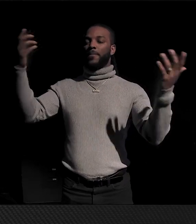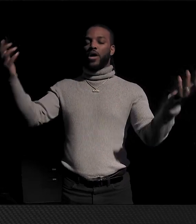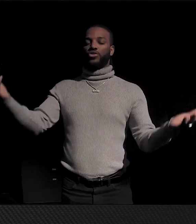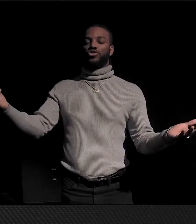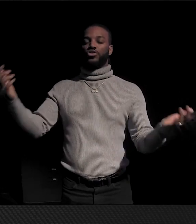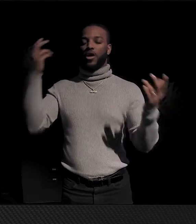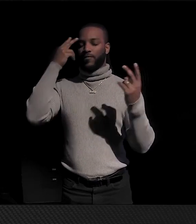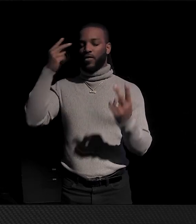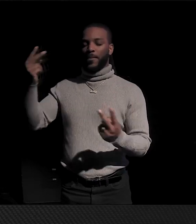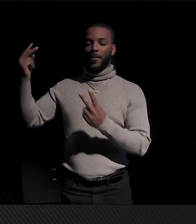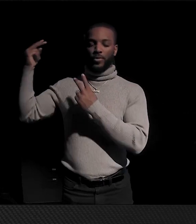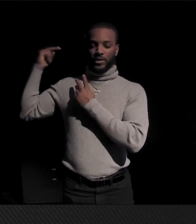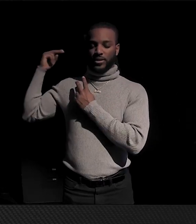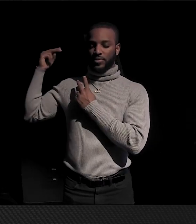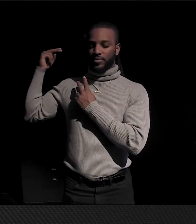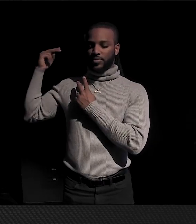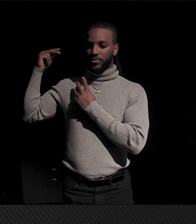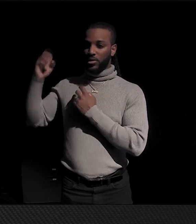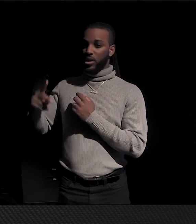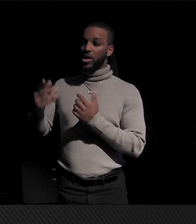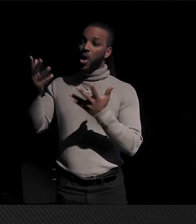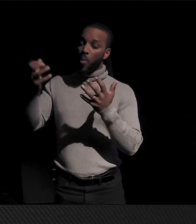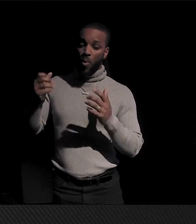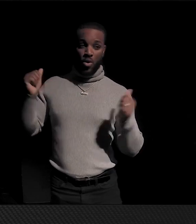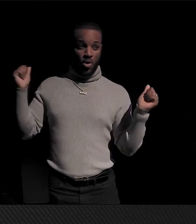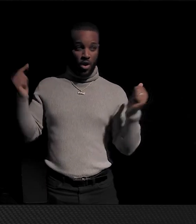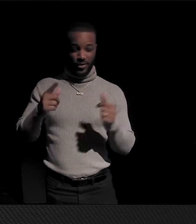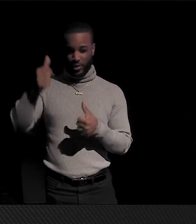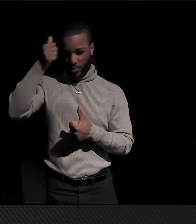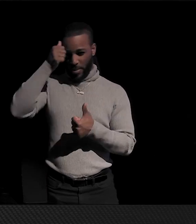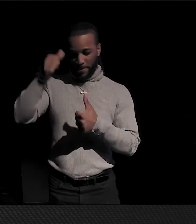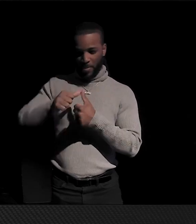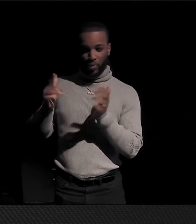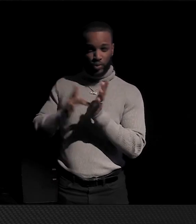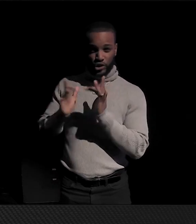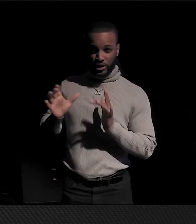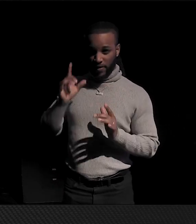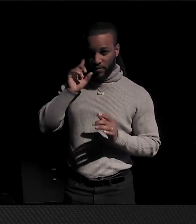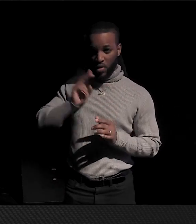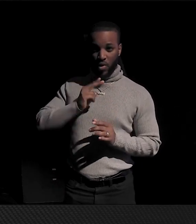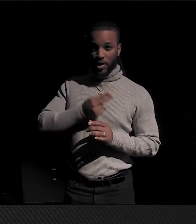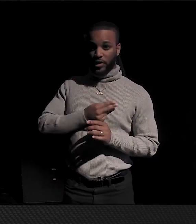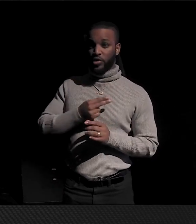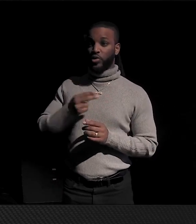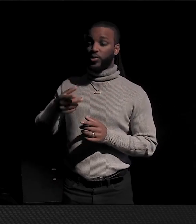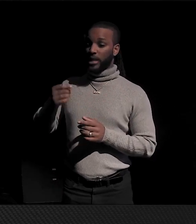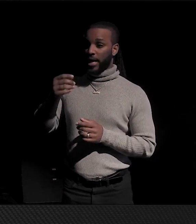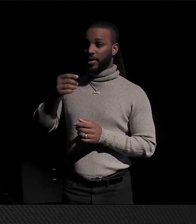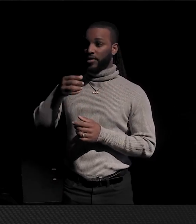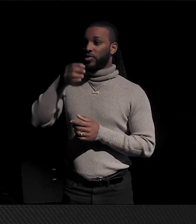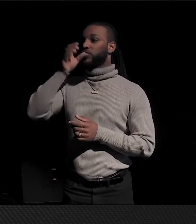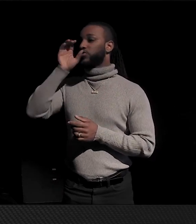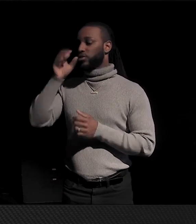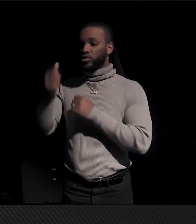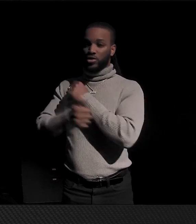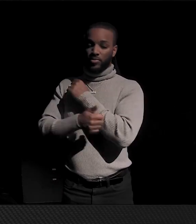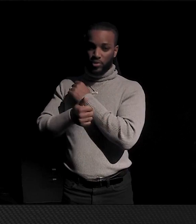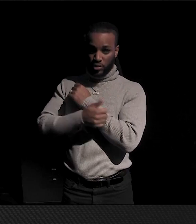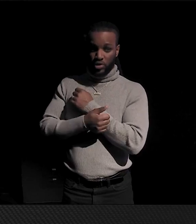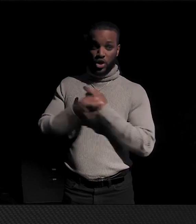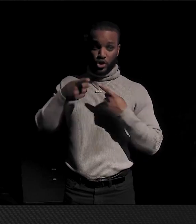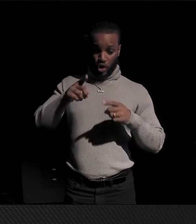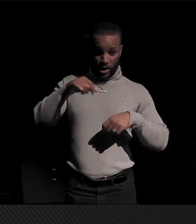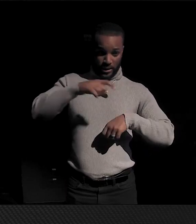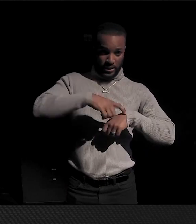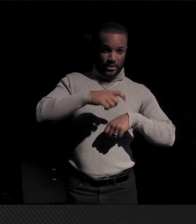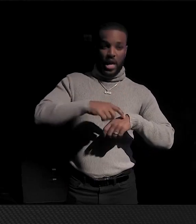remembering. I want to invite you to remember what it was that Jesus did. You can take communion during this time, but I want you to do it on your own. I